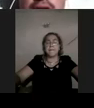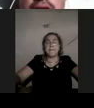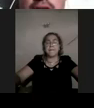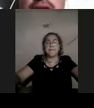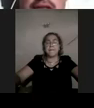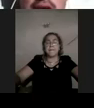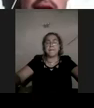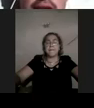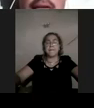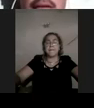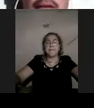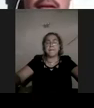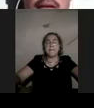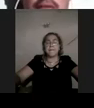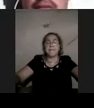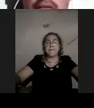And that is fine. Si,